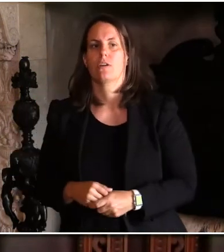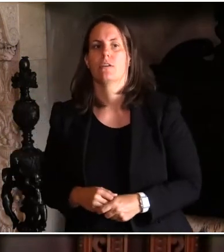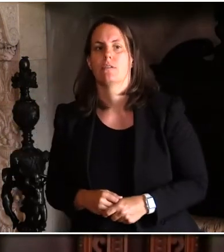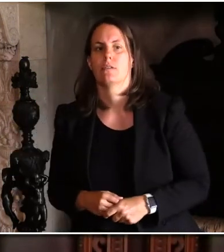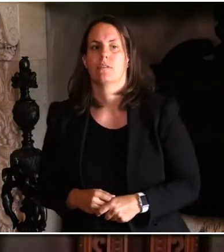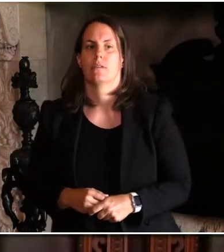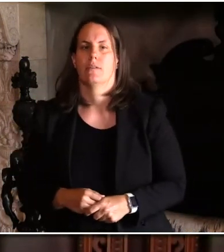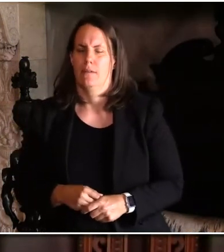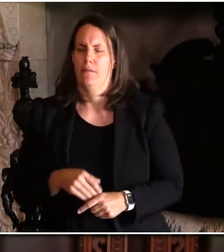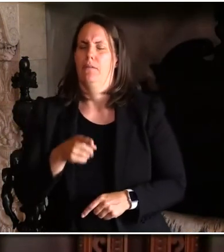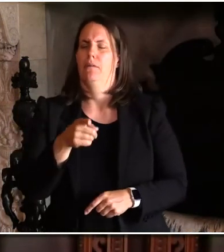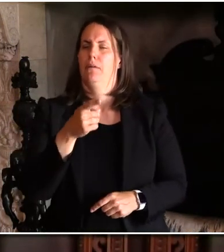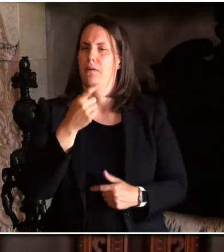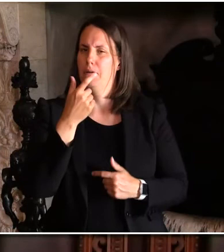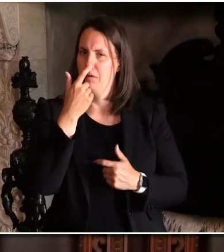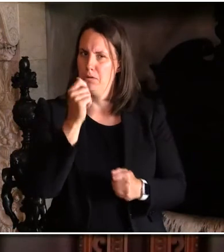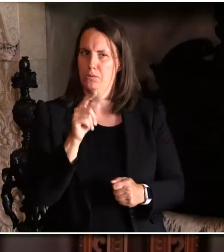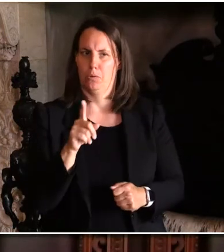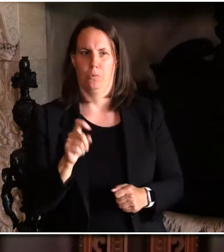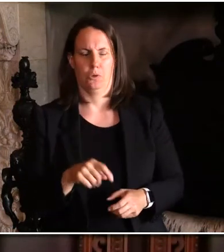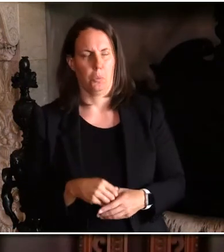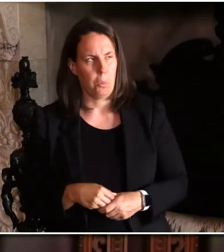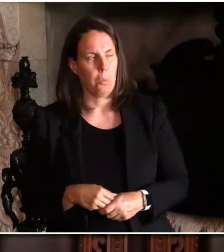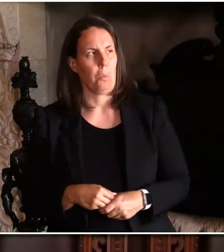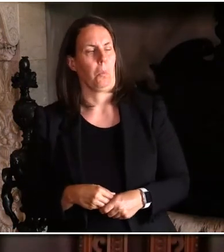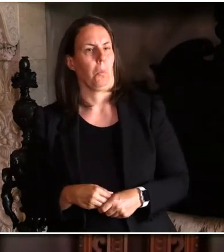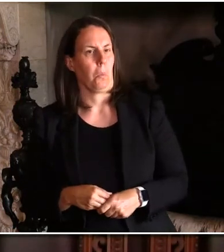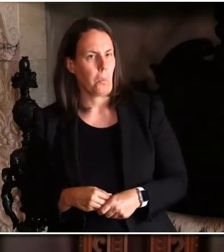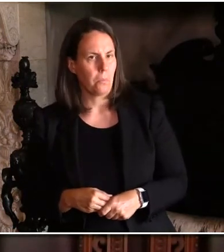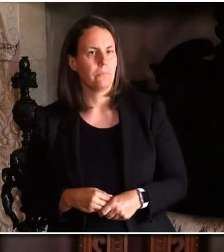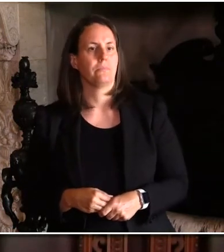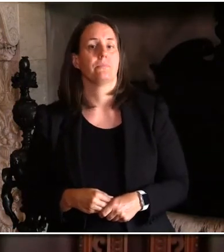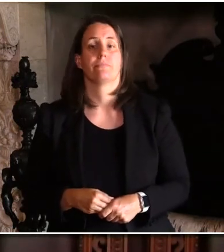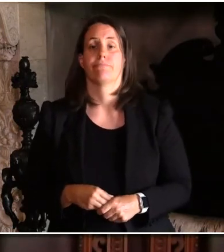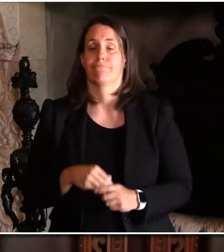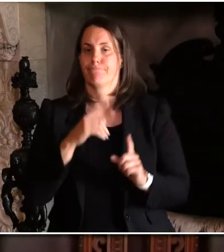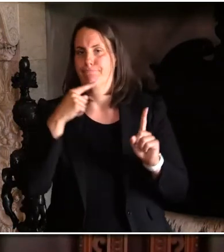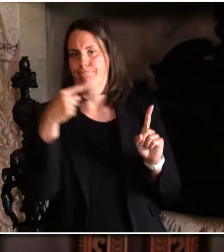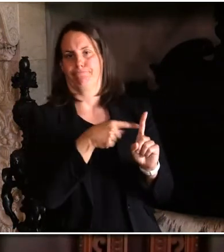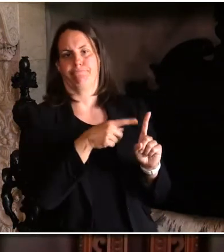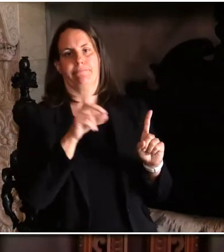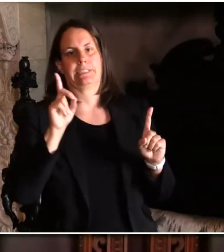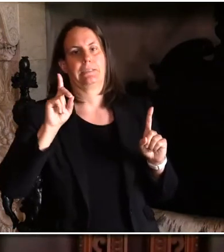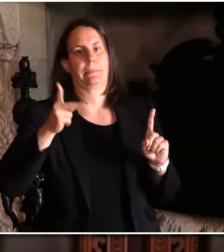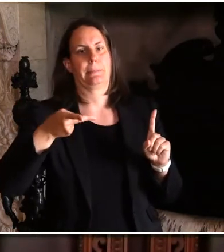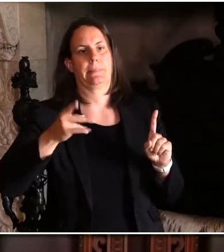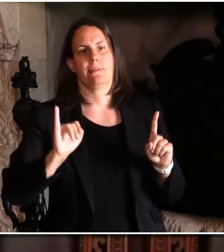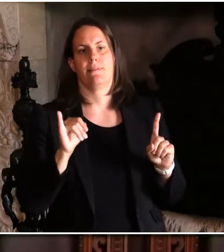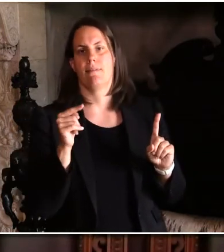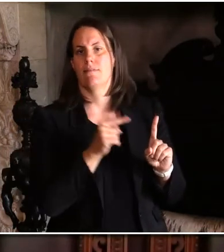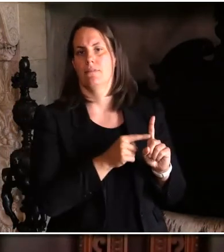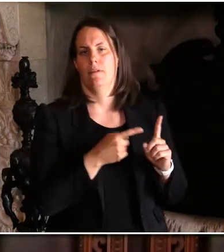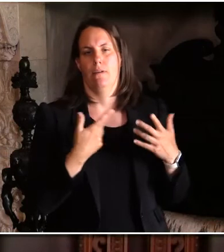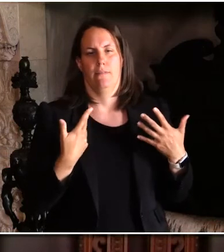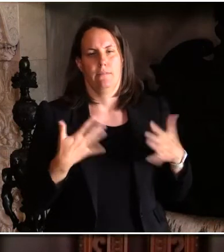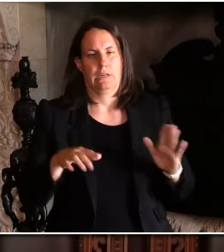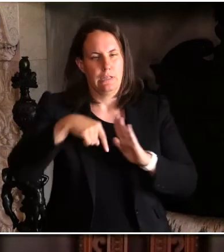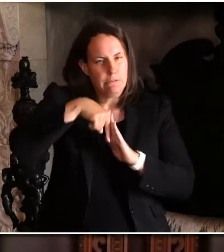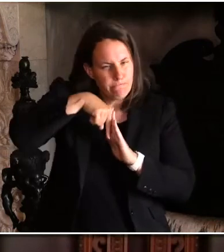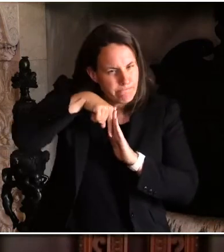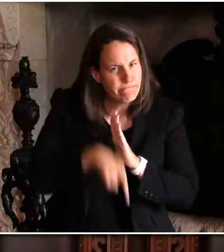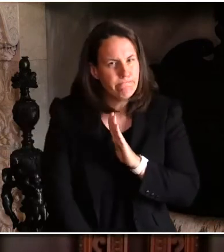They have laid out, frankly, a great number of options for people, and those are